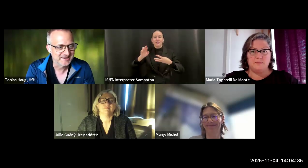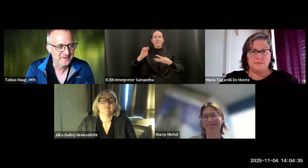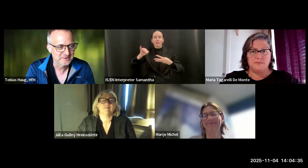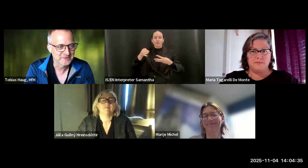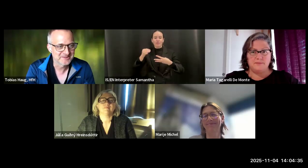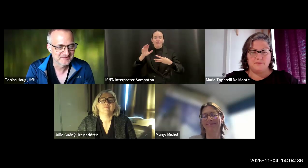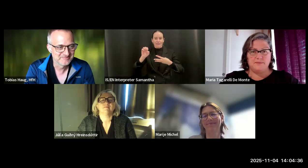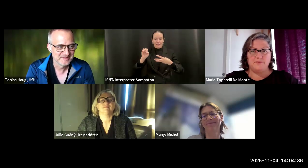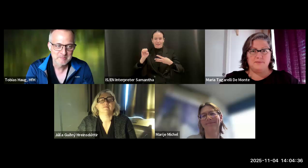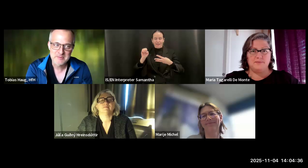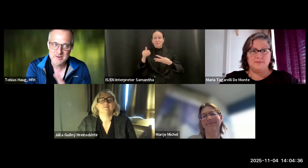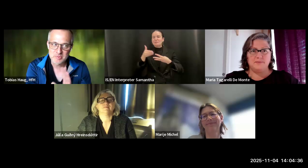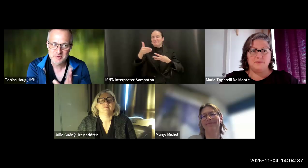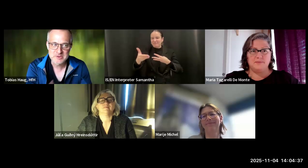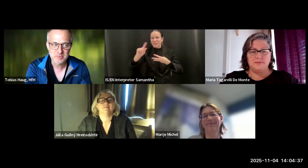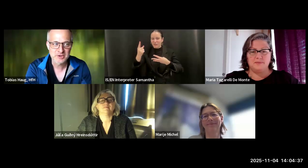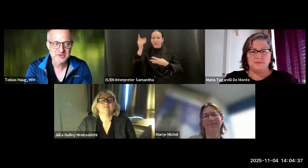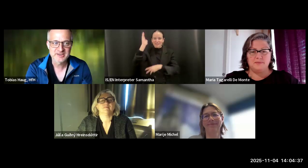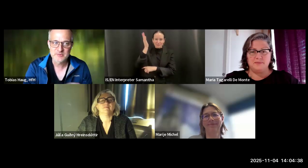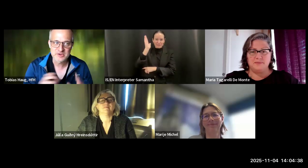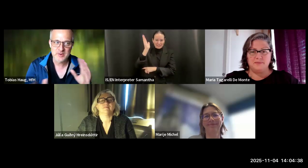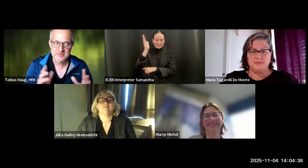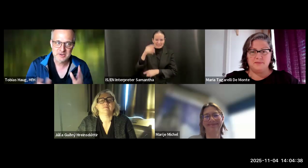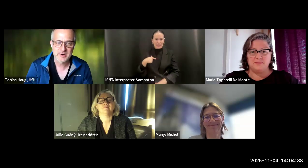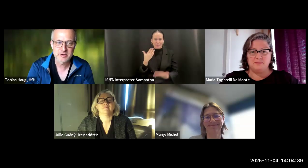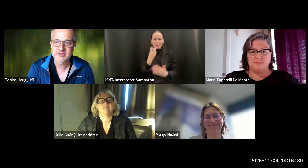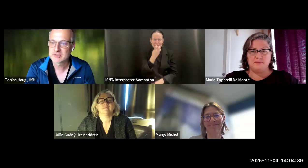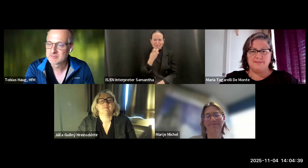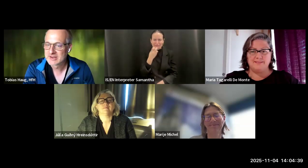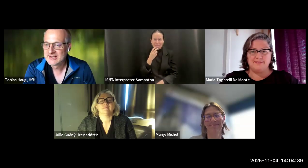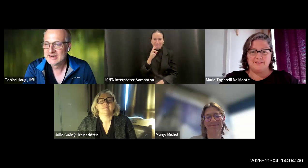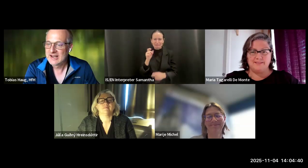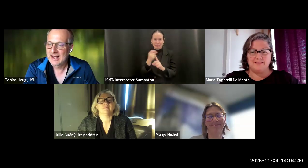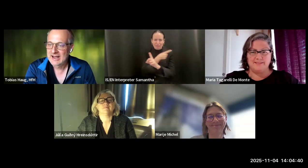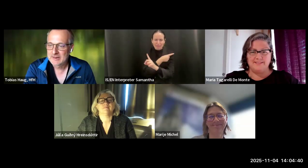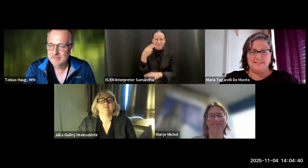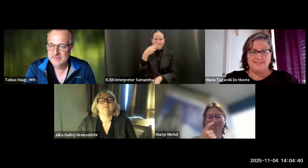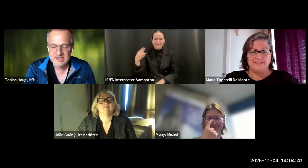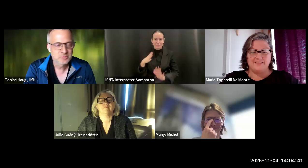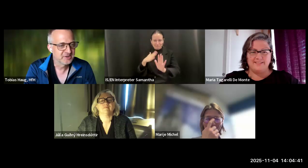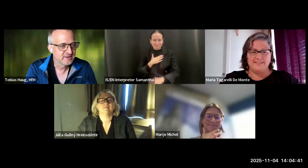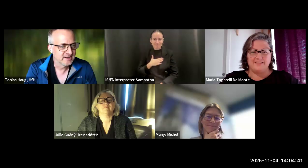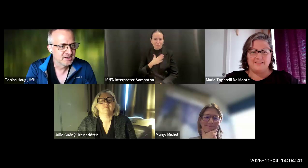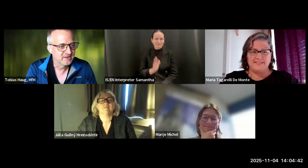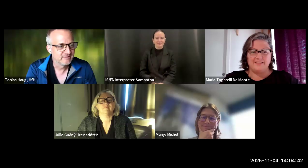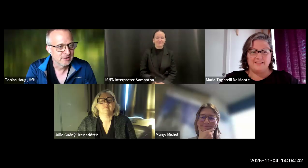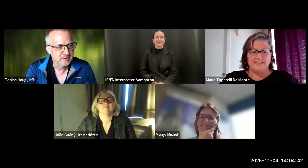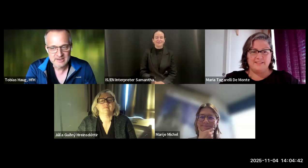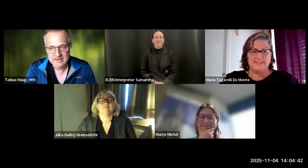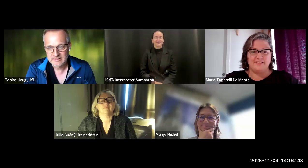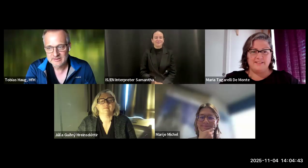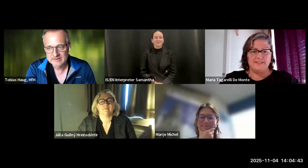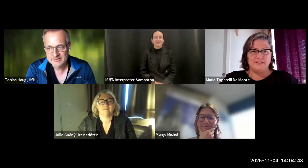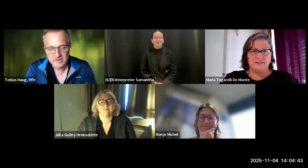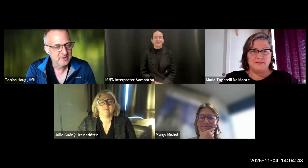her shortly afterwards. Maybe I mispronounced your name, which might be quite possible. Each presentation